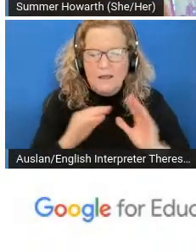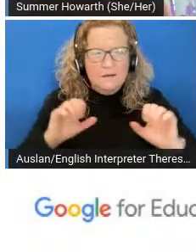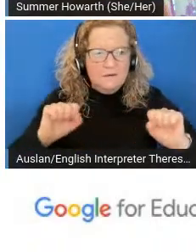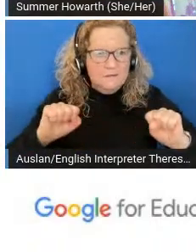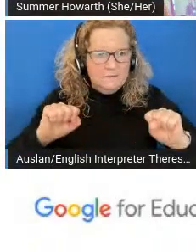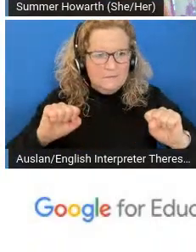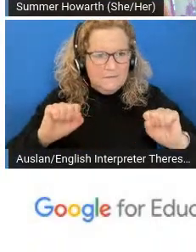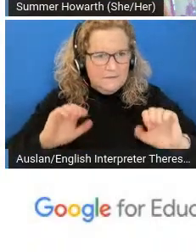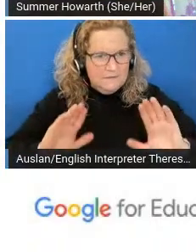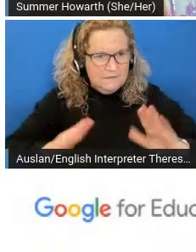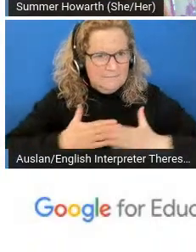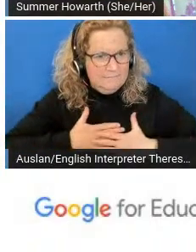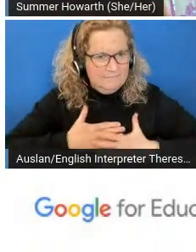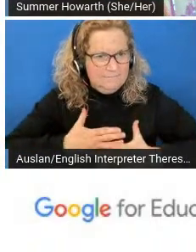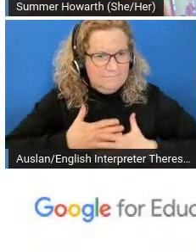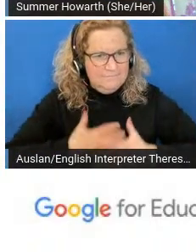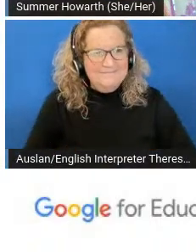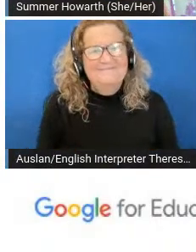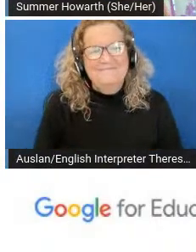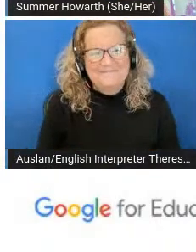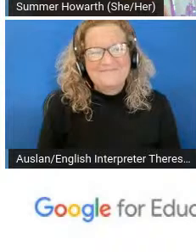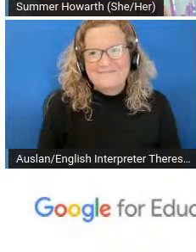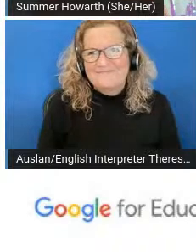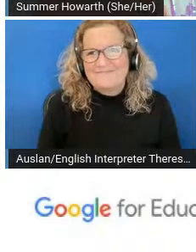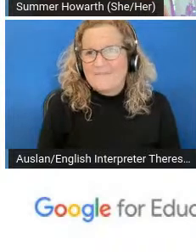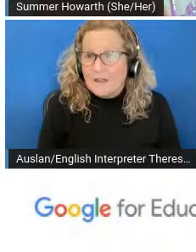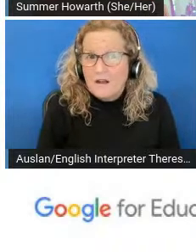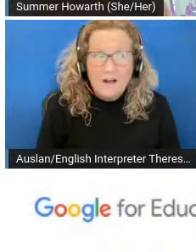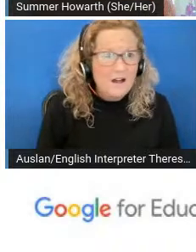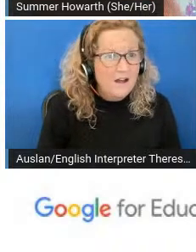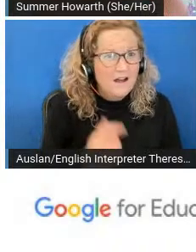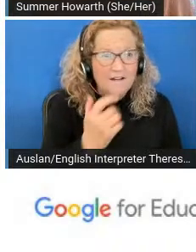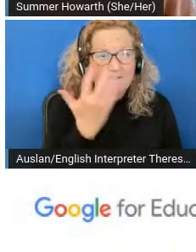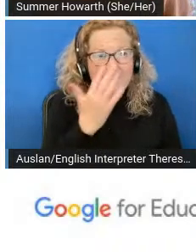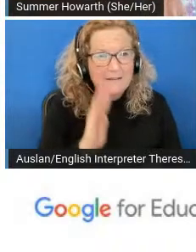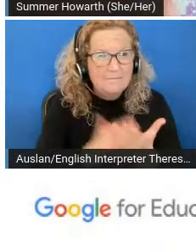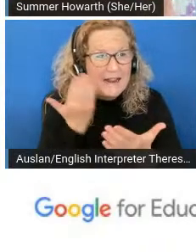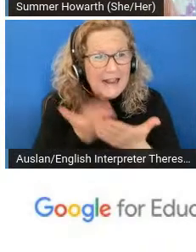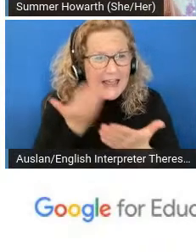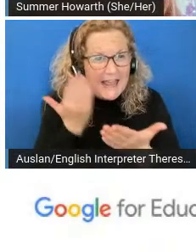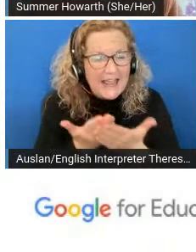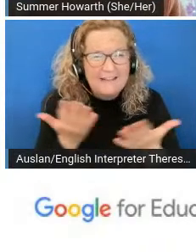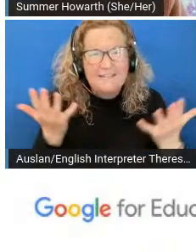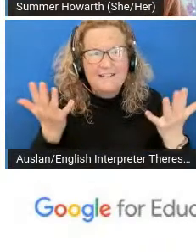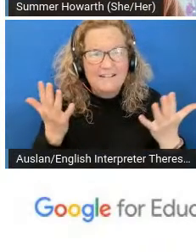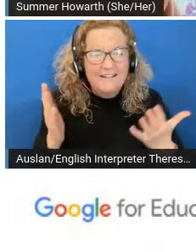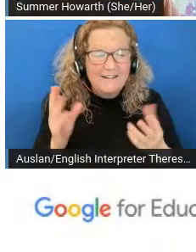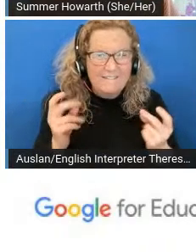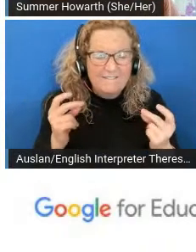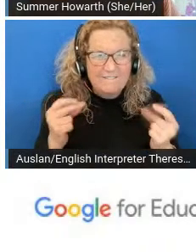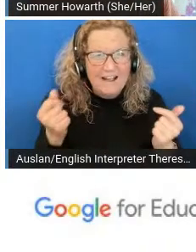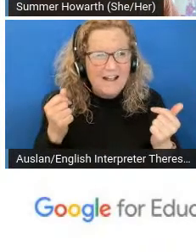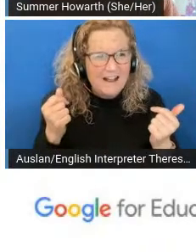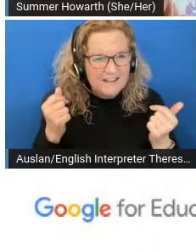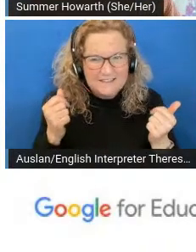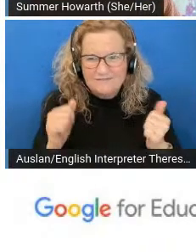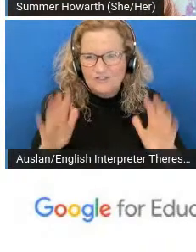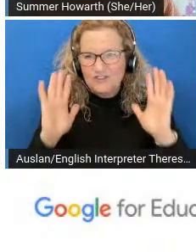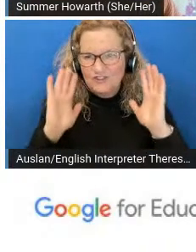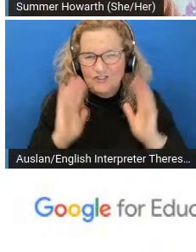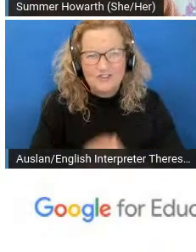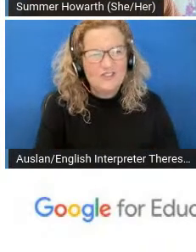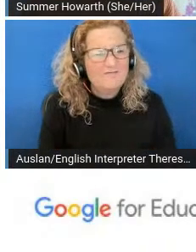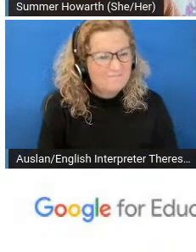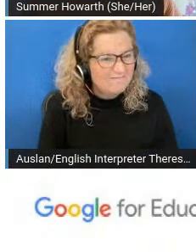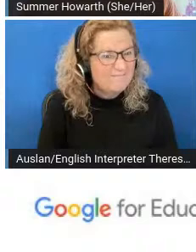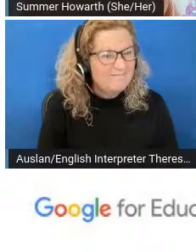so we're rattling as ever towards the end of this. But what I want us to do, so quickly. I've got one more